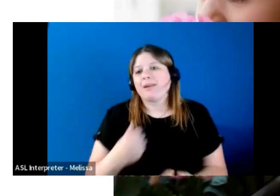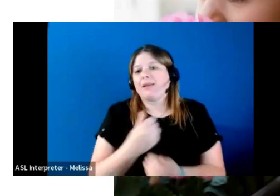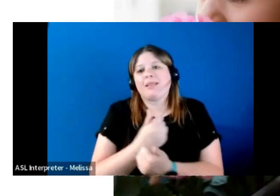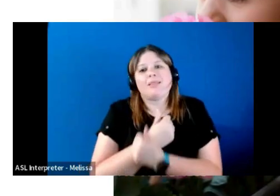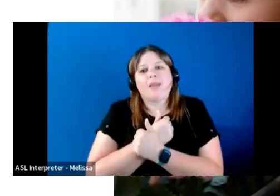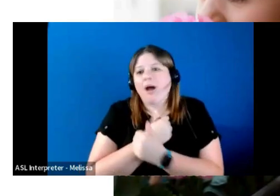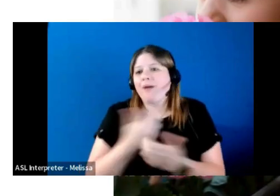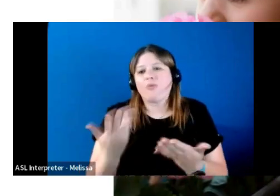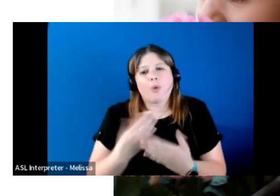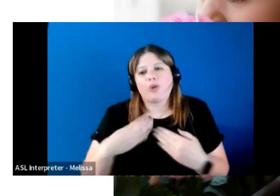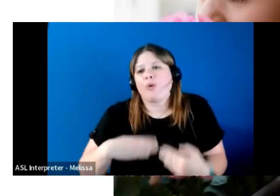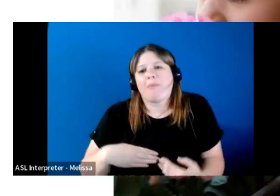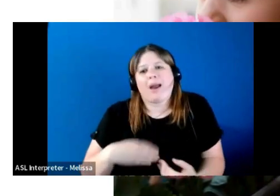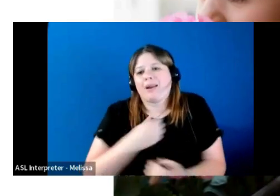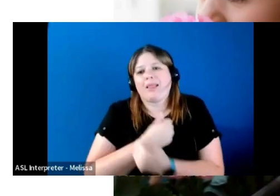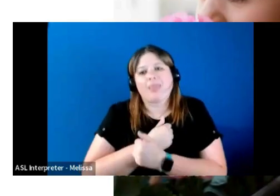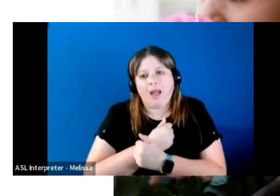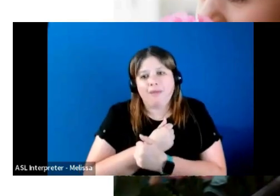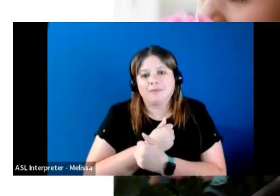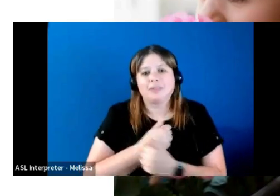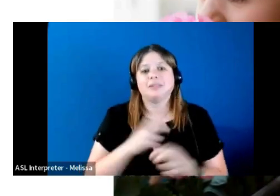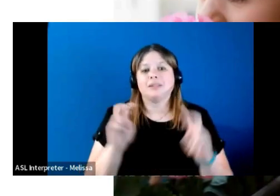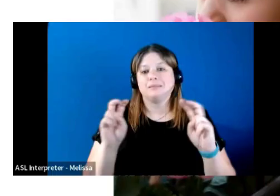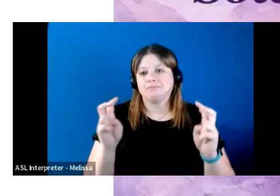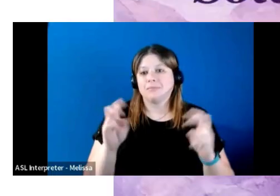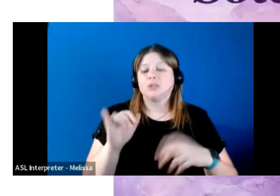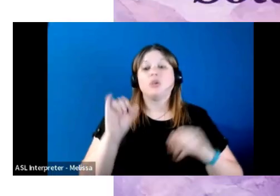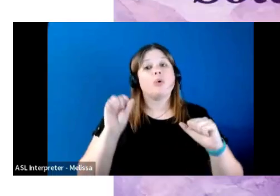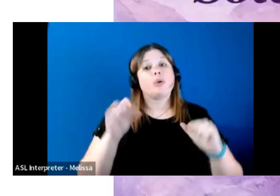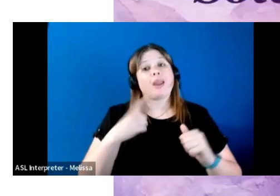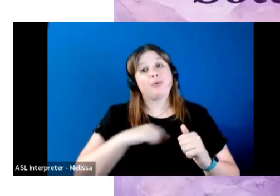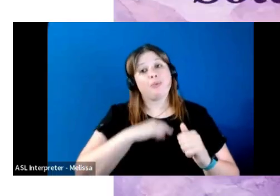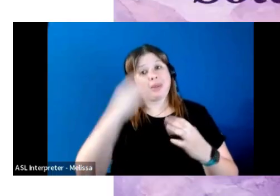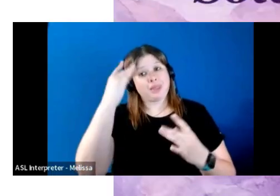So can we think about pleasure more broadly?